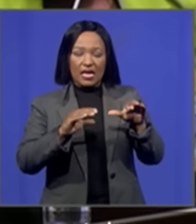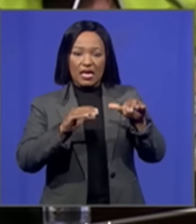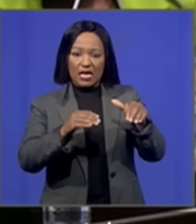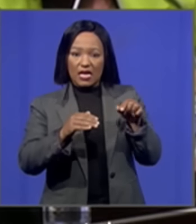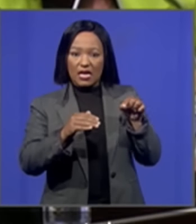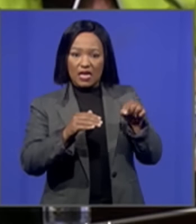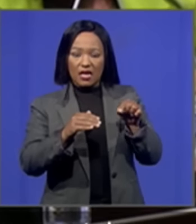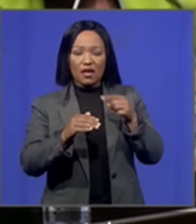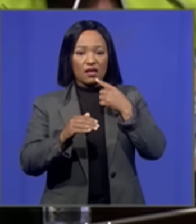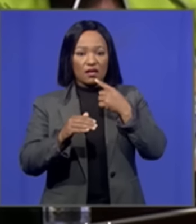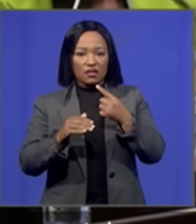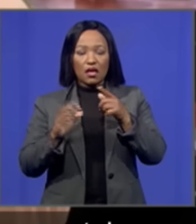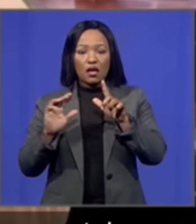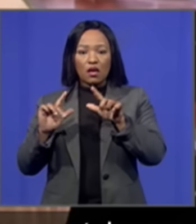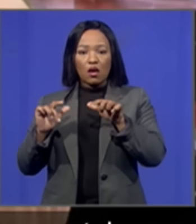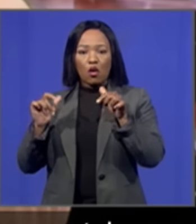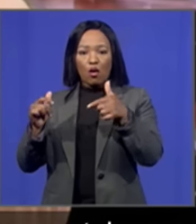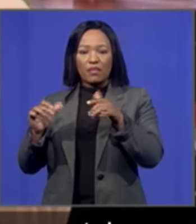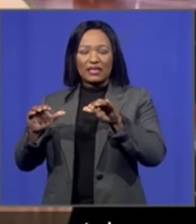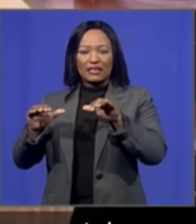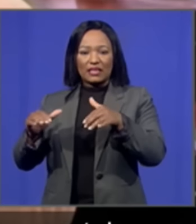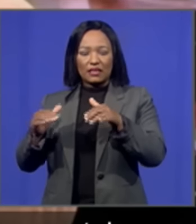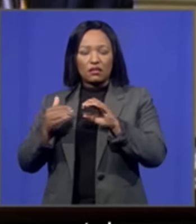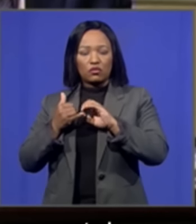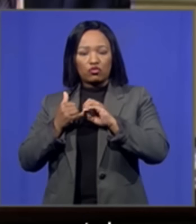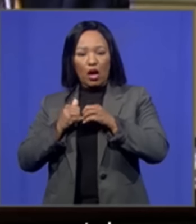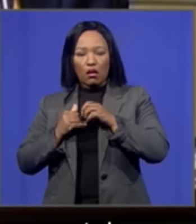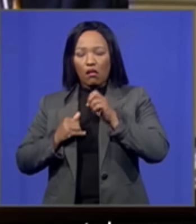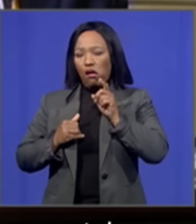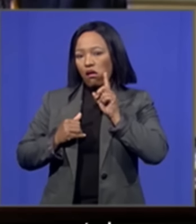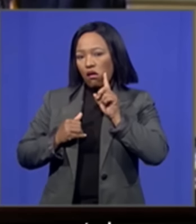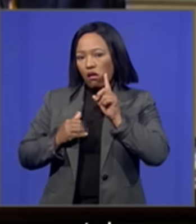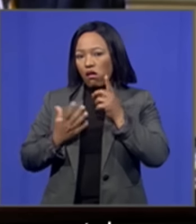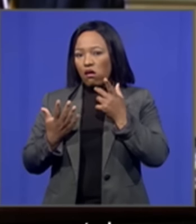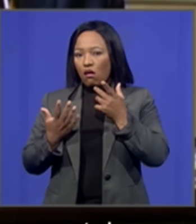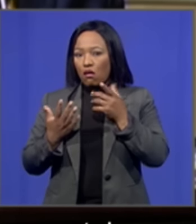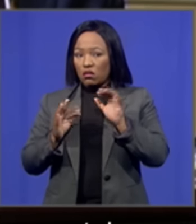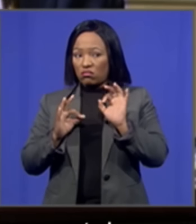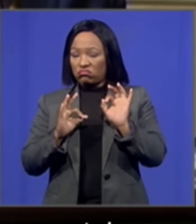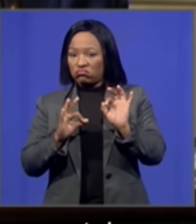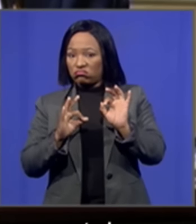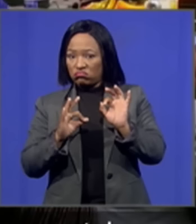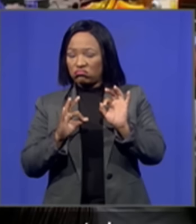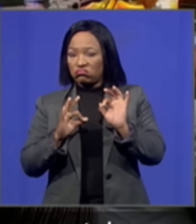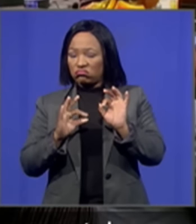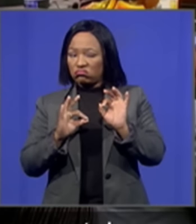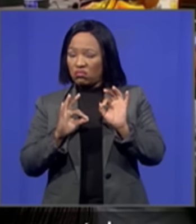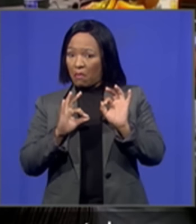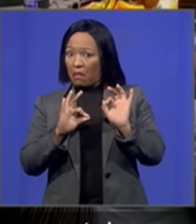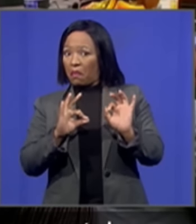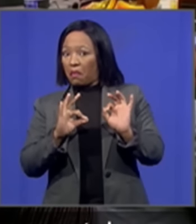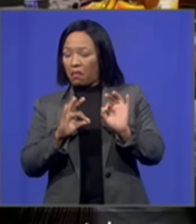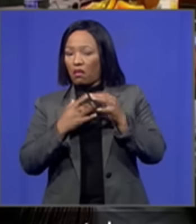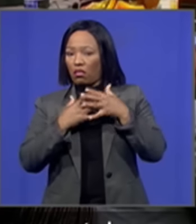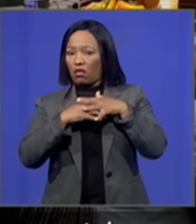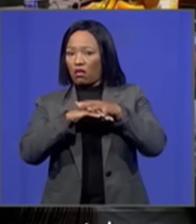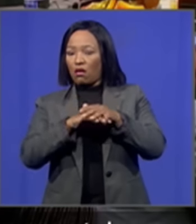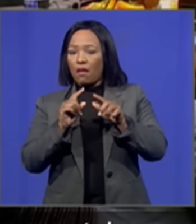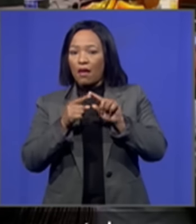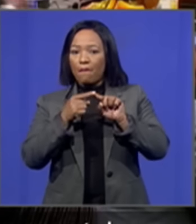gore ditokololo tse di mo komiting di dirwe diteko tsa go bona gore a di nonofile le go tsepama le gale ntlha